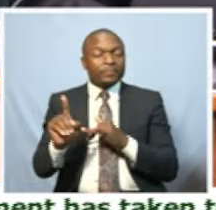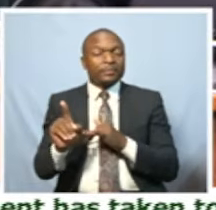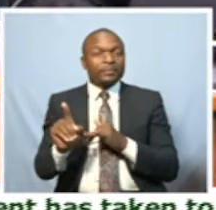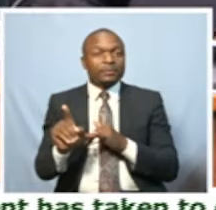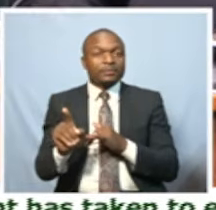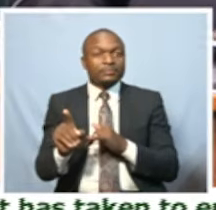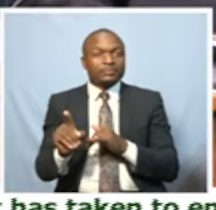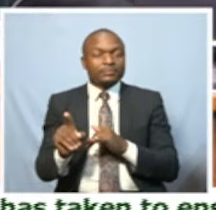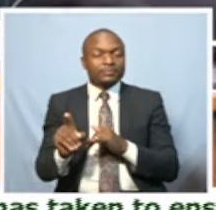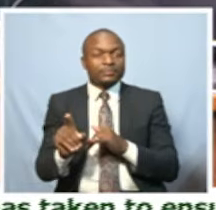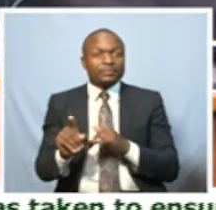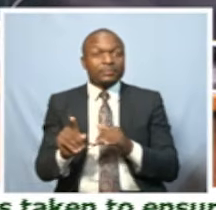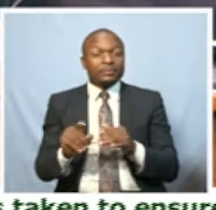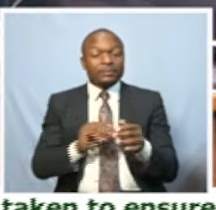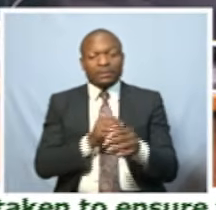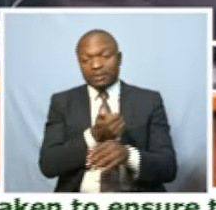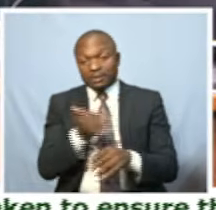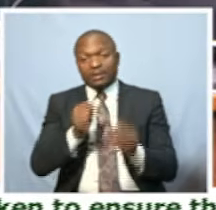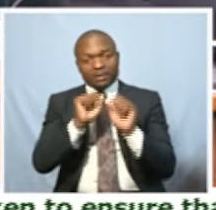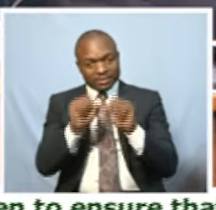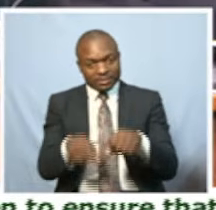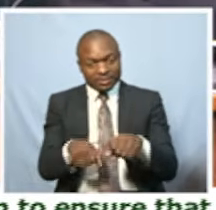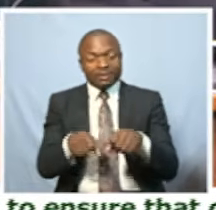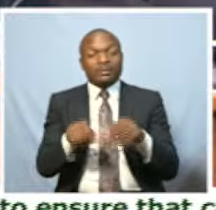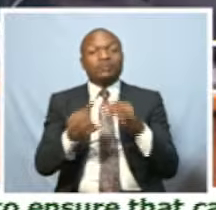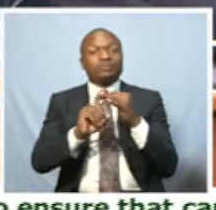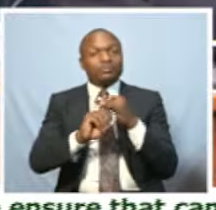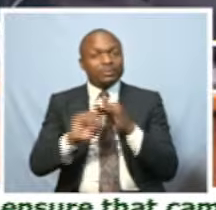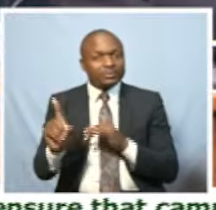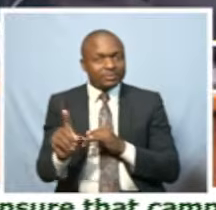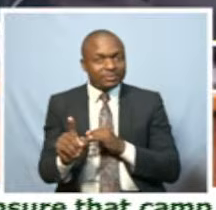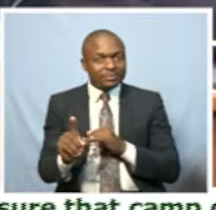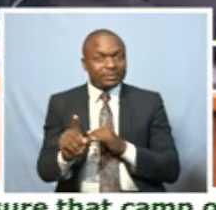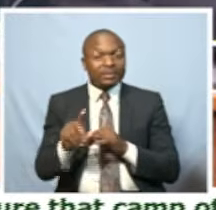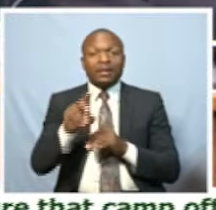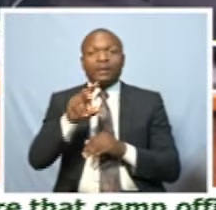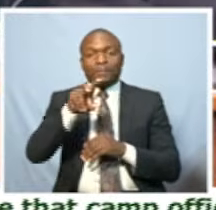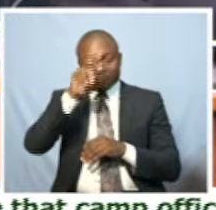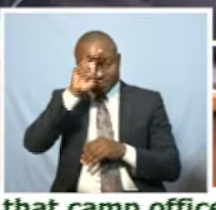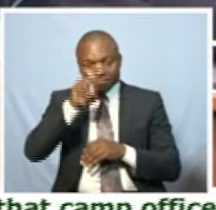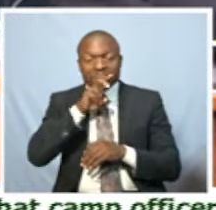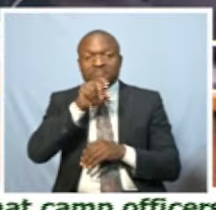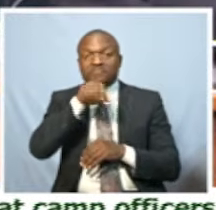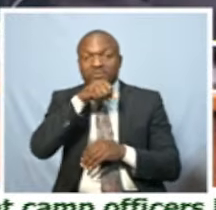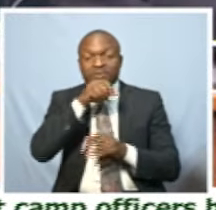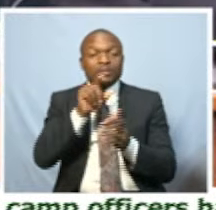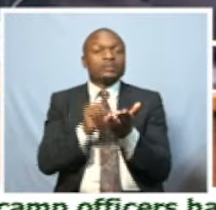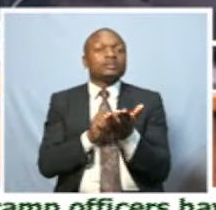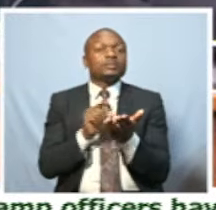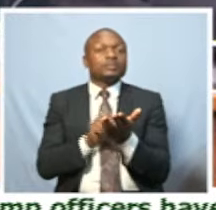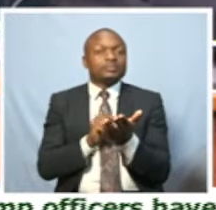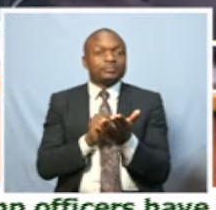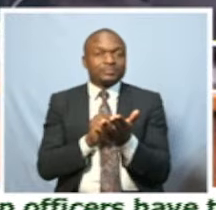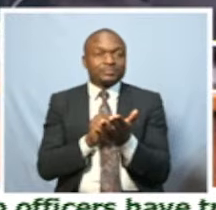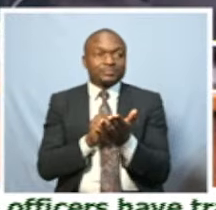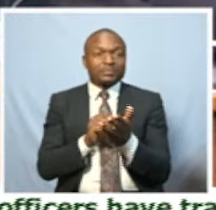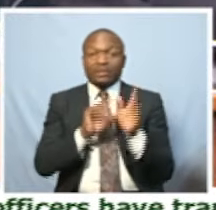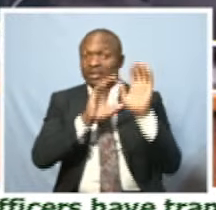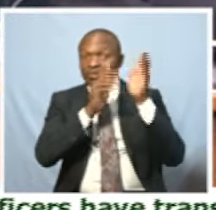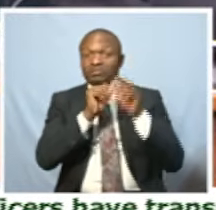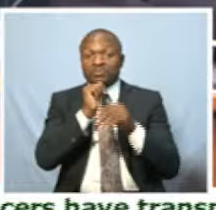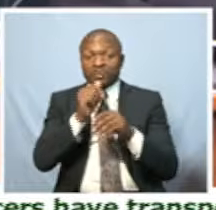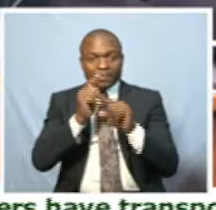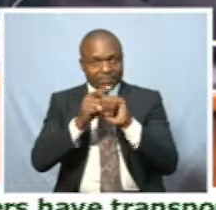bush. So all the others can also go wild, goats, pigs, everything, chickens. So I hope